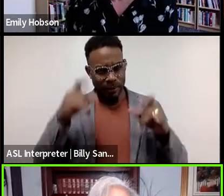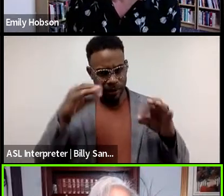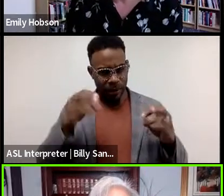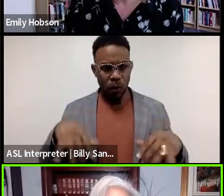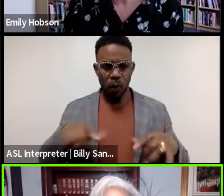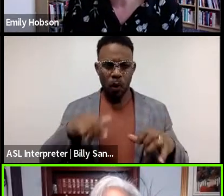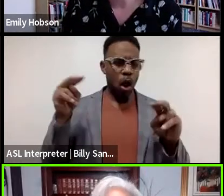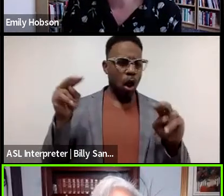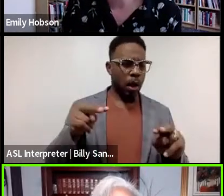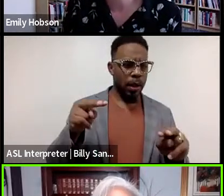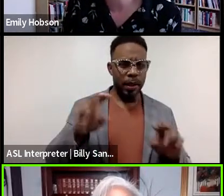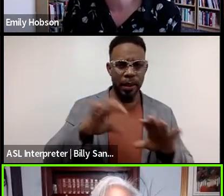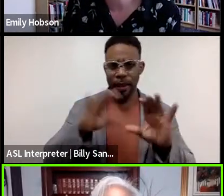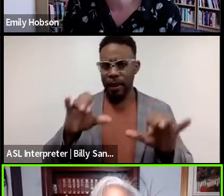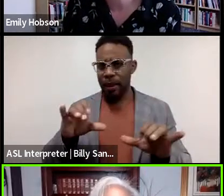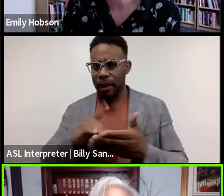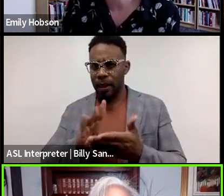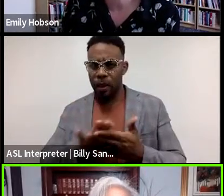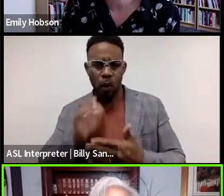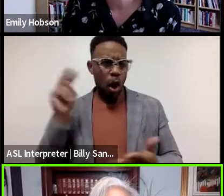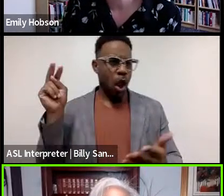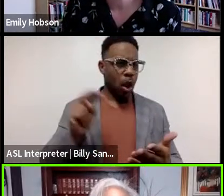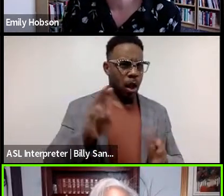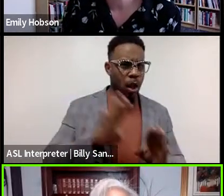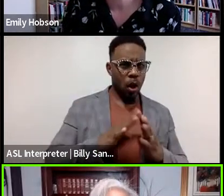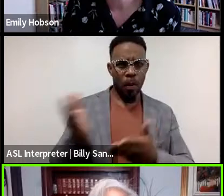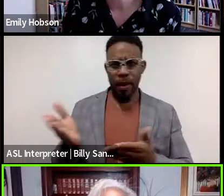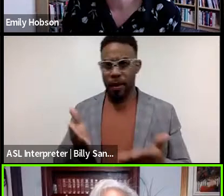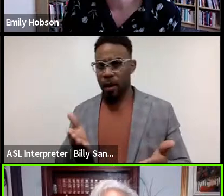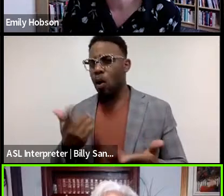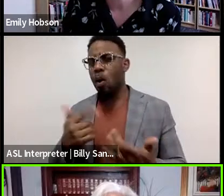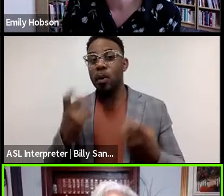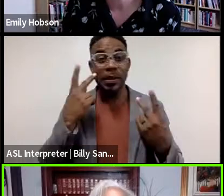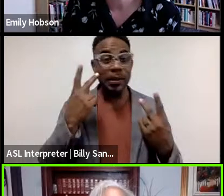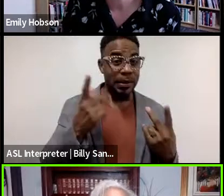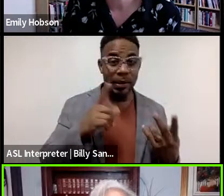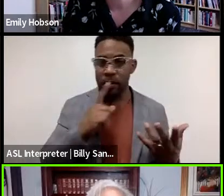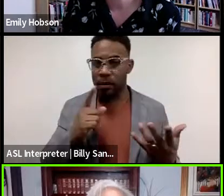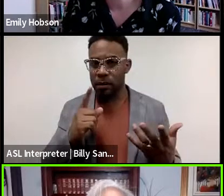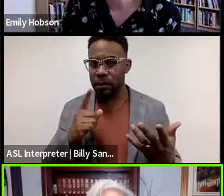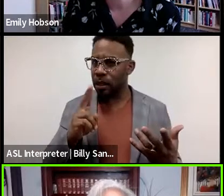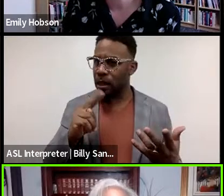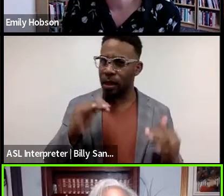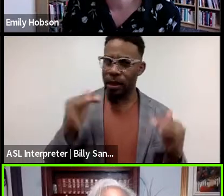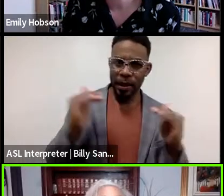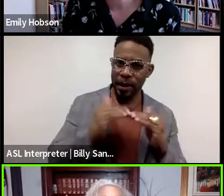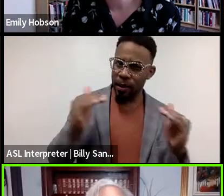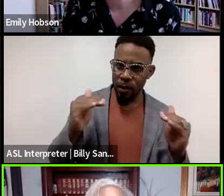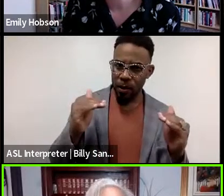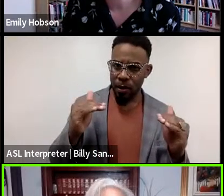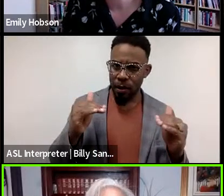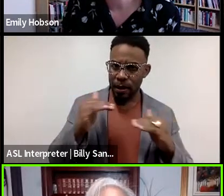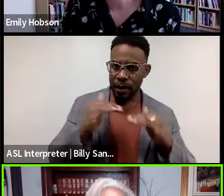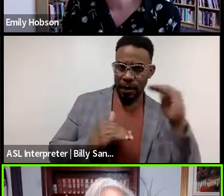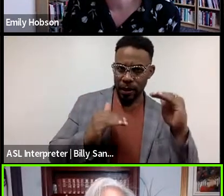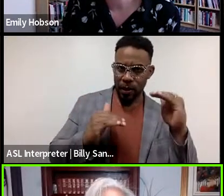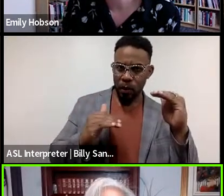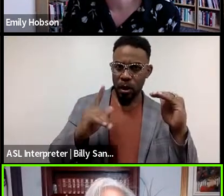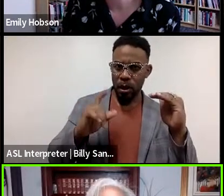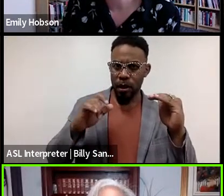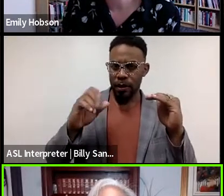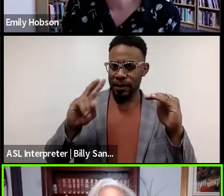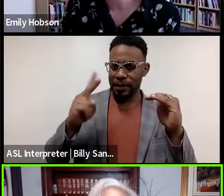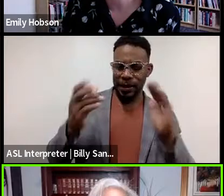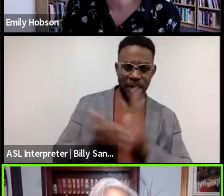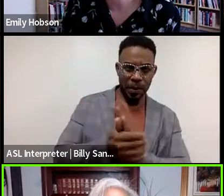when we're looking at the Castle Doctrine, when we're looking at open carry, what we see is an unequal, the inequality of the